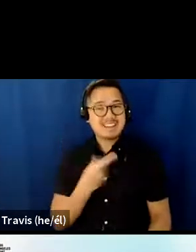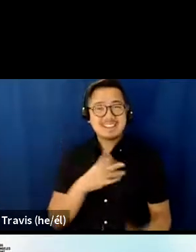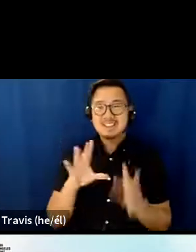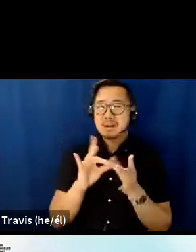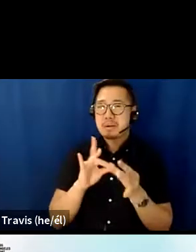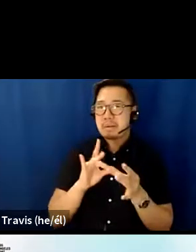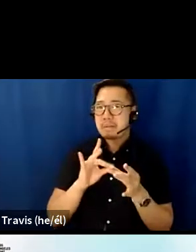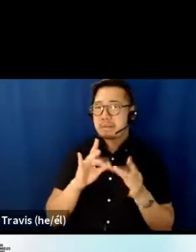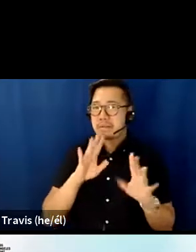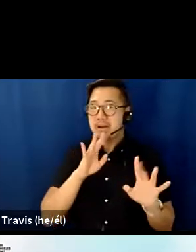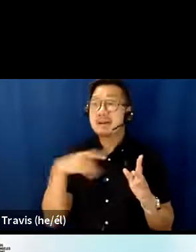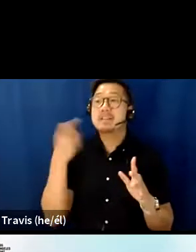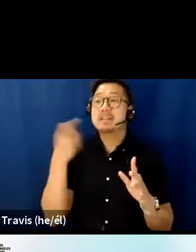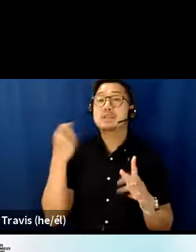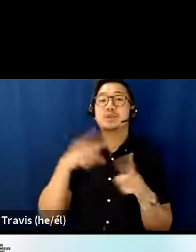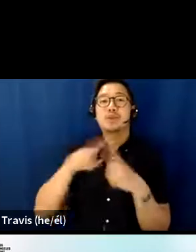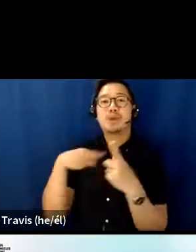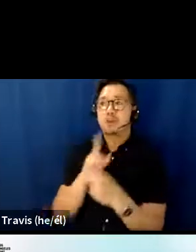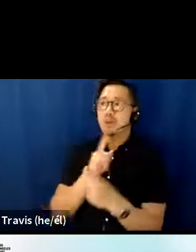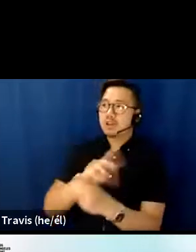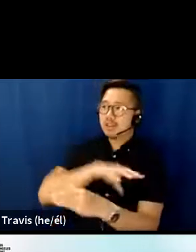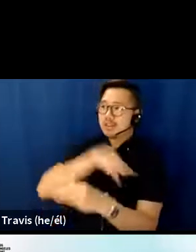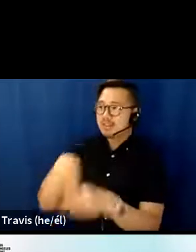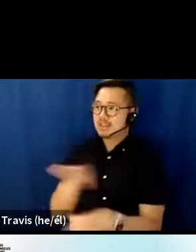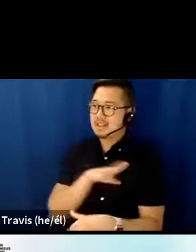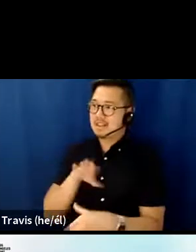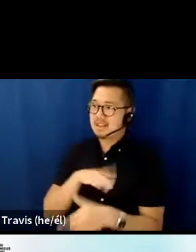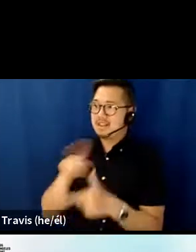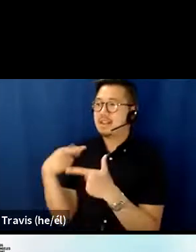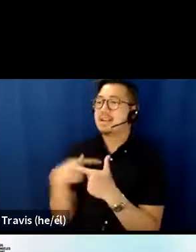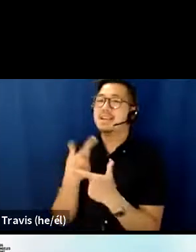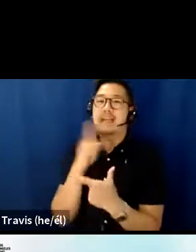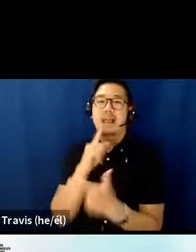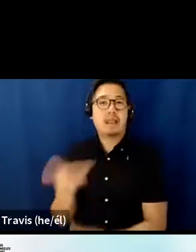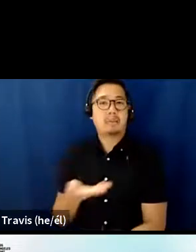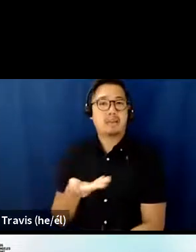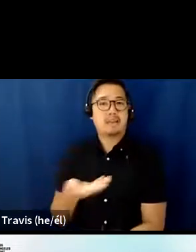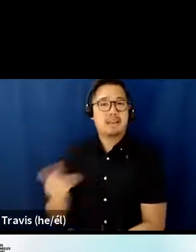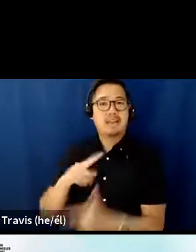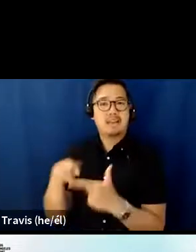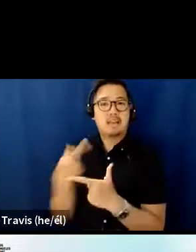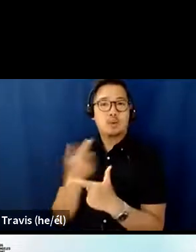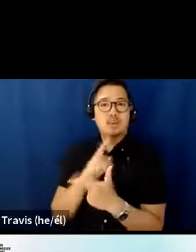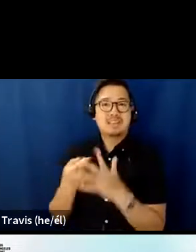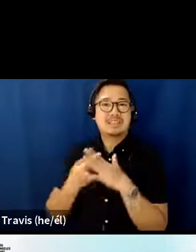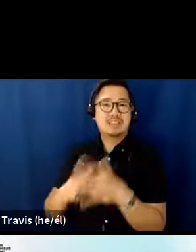that little gap to a big window to let my people in. Mm-hmm, mm-hmm,